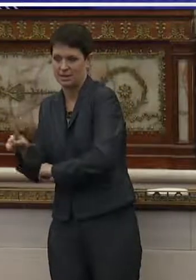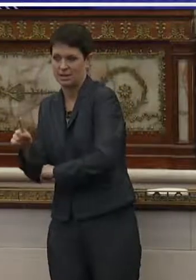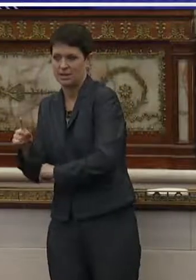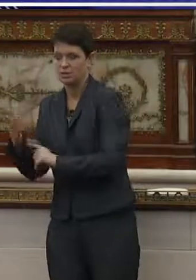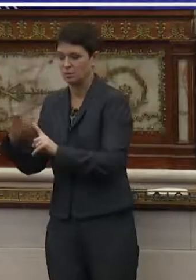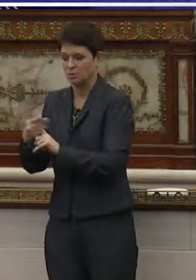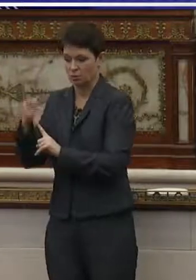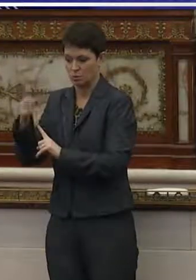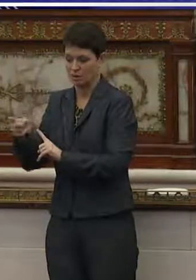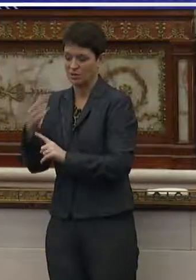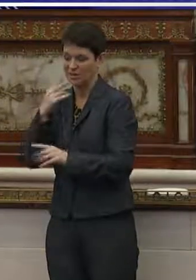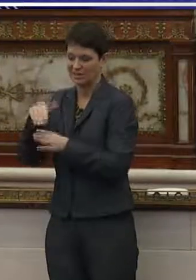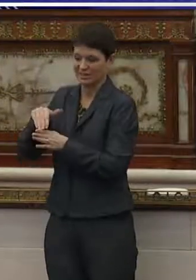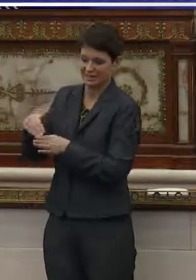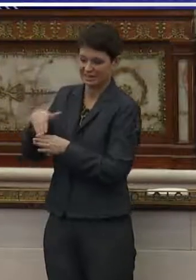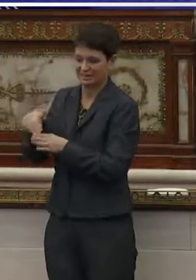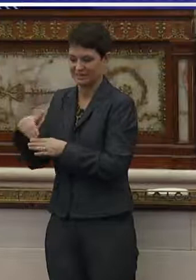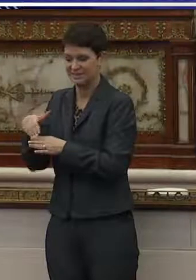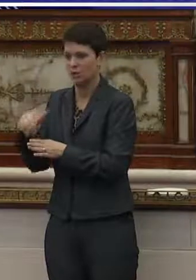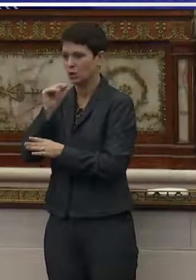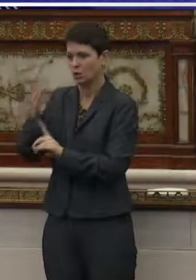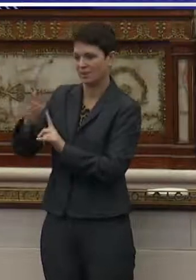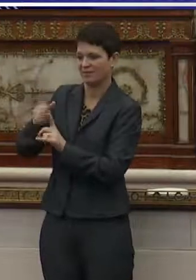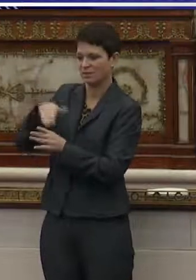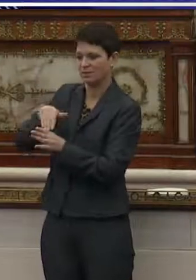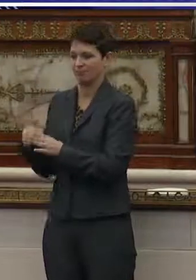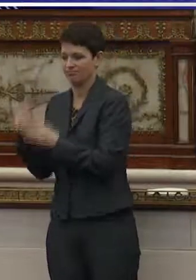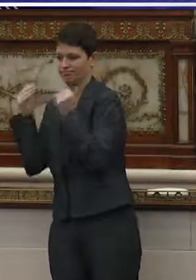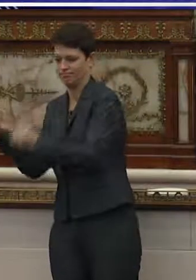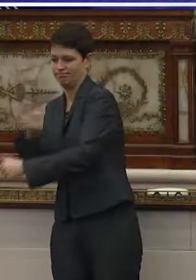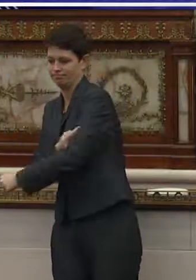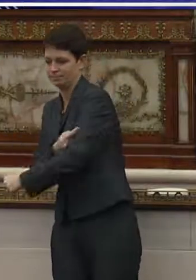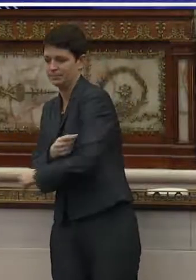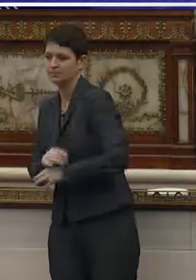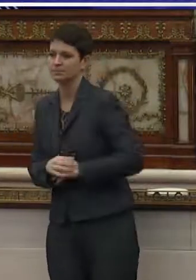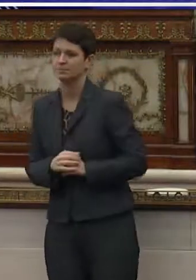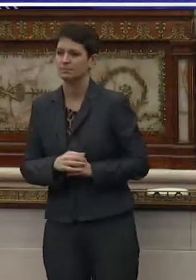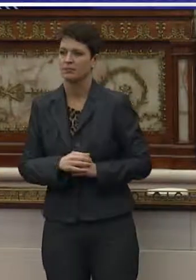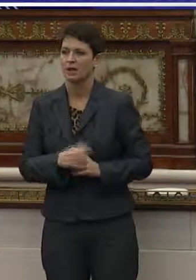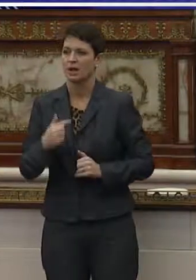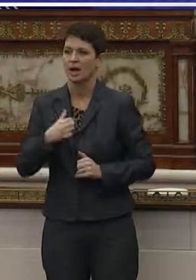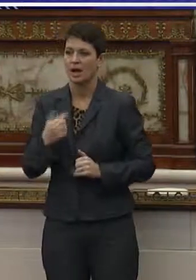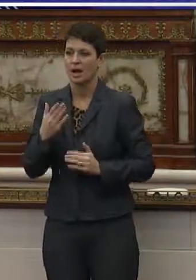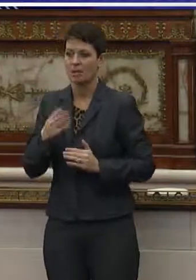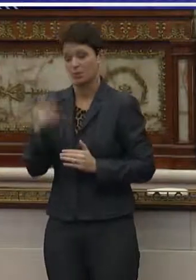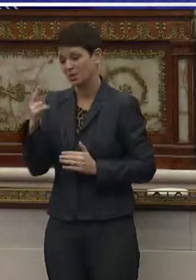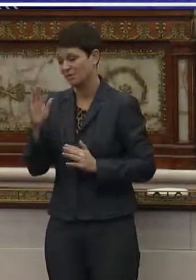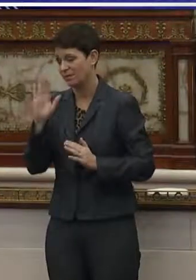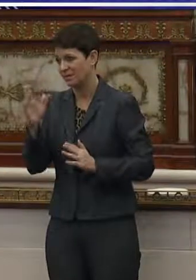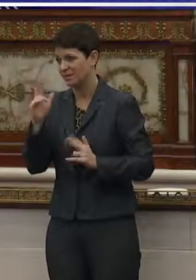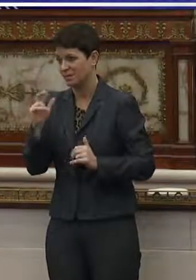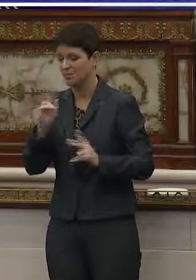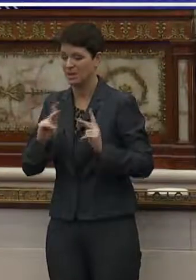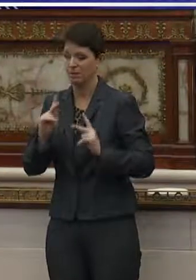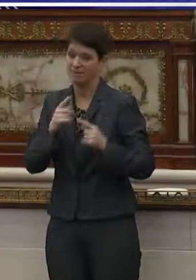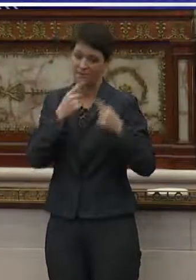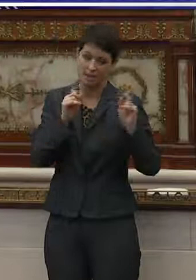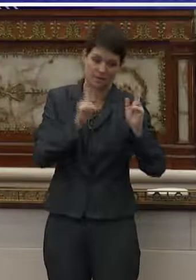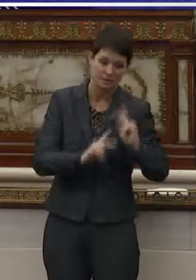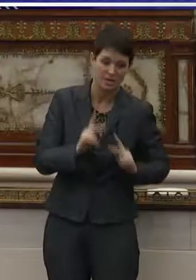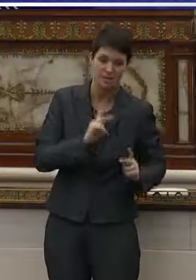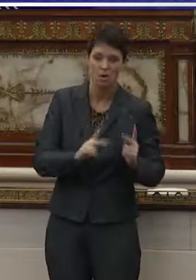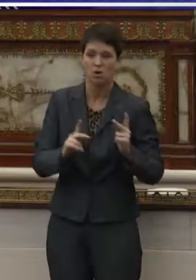to take the vaccine if you're uncertain. And I might have expected that people would pay attention to celebrities